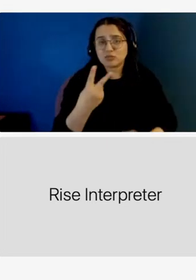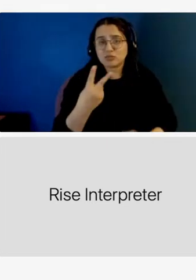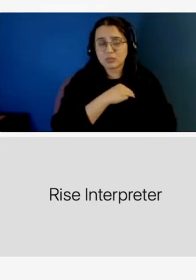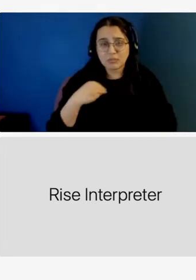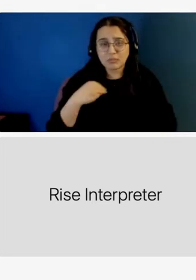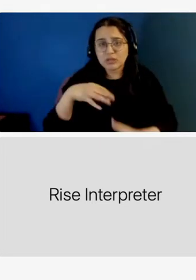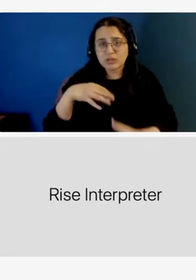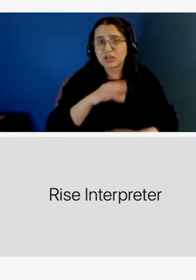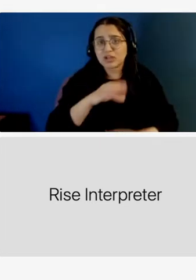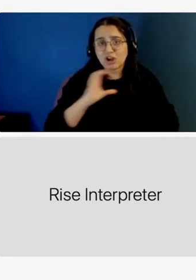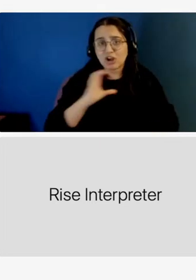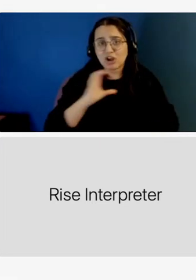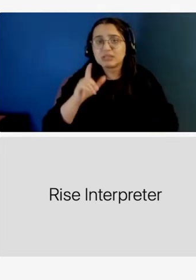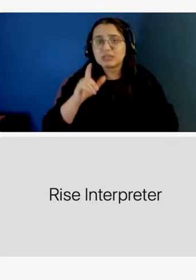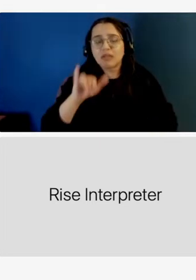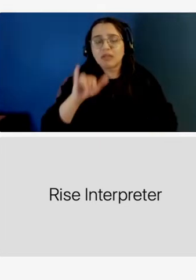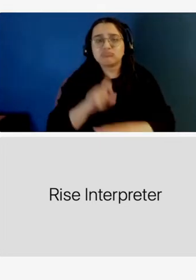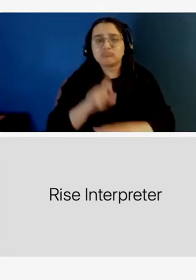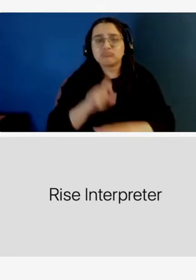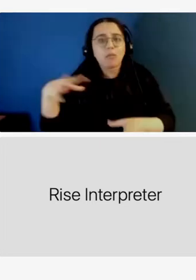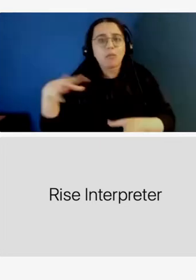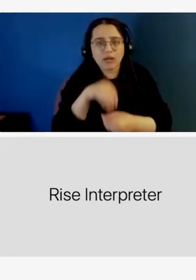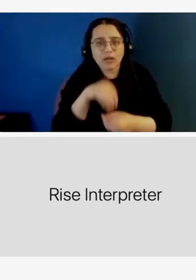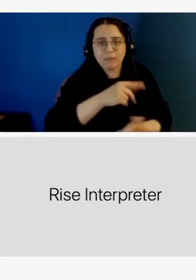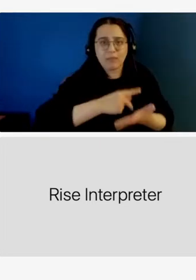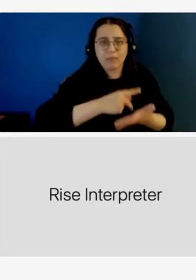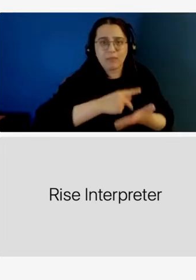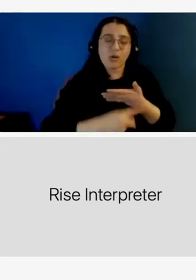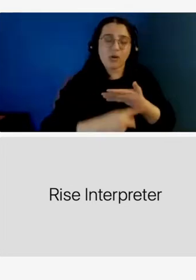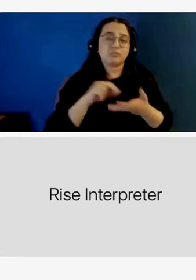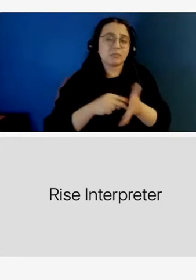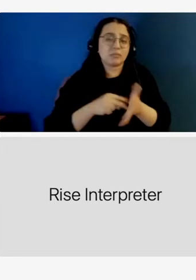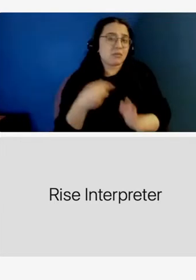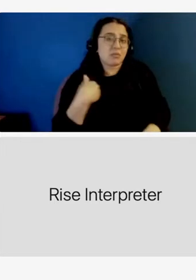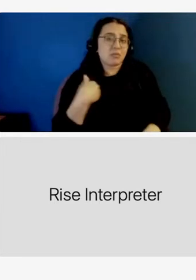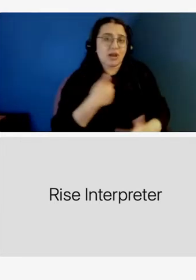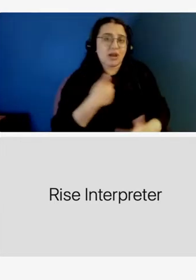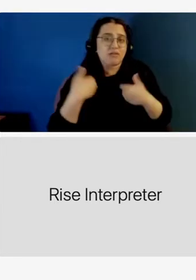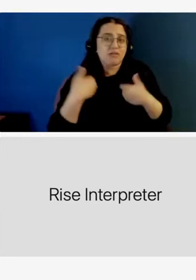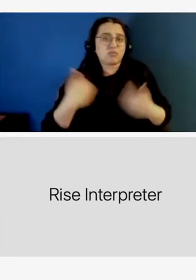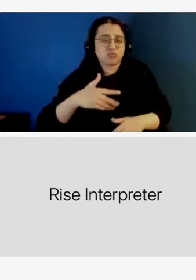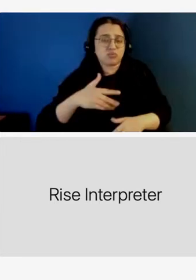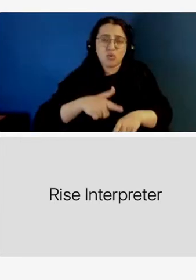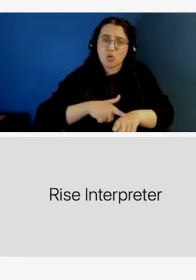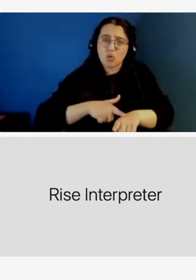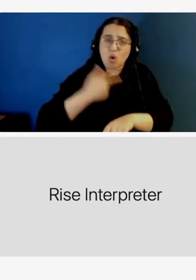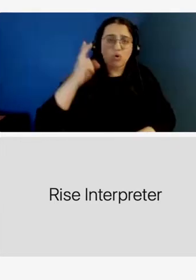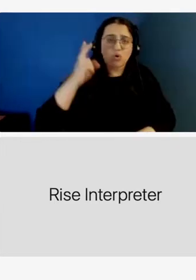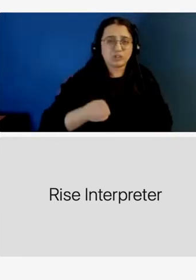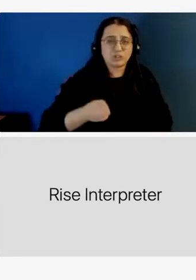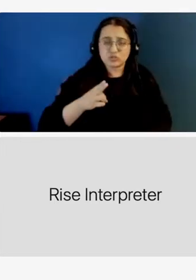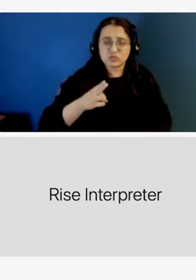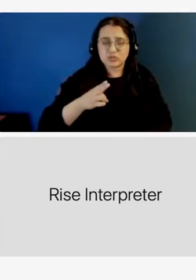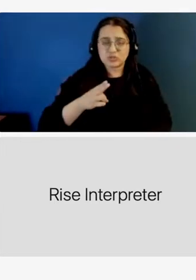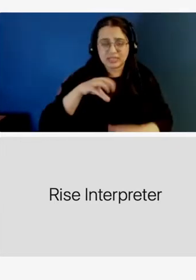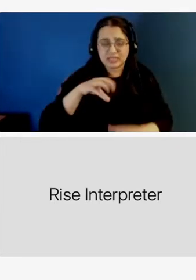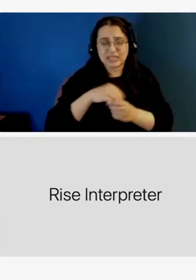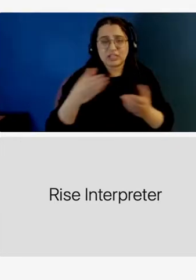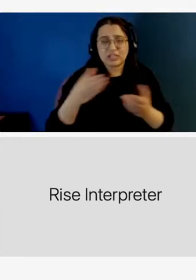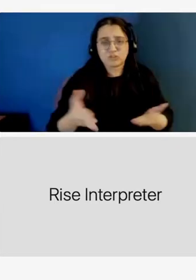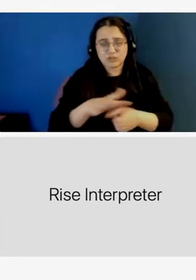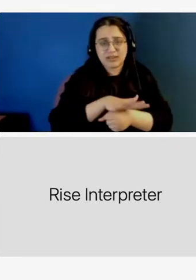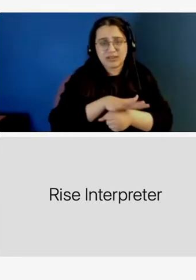So we have a longstanding history here in the Inland Empire and certainly in Colton Joint Unified School District with Dr. Tom. So thank you for that. I truly appreciate